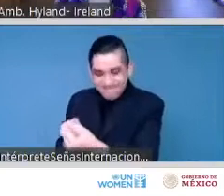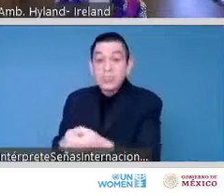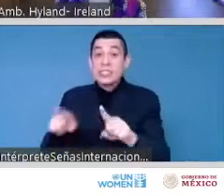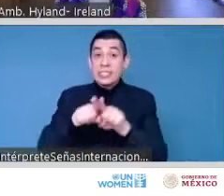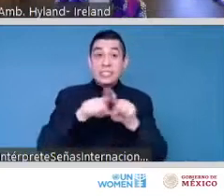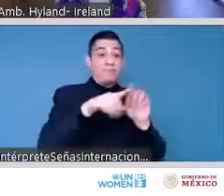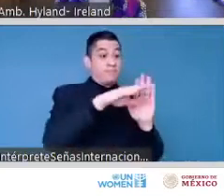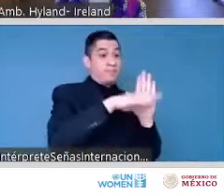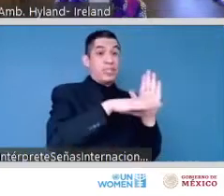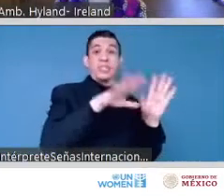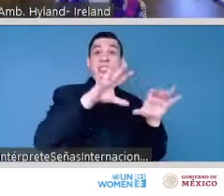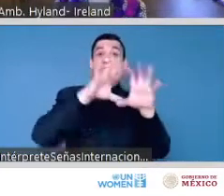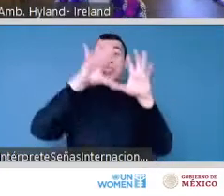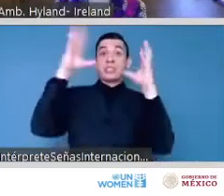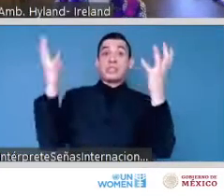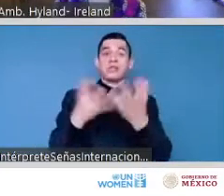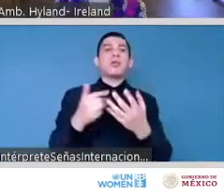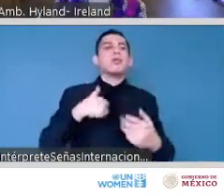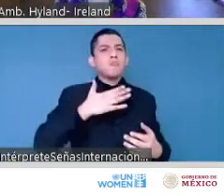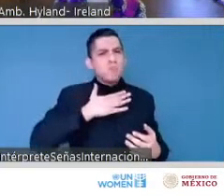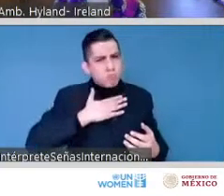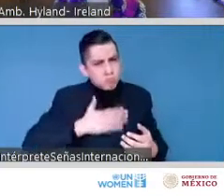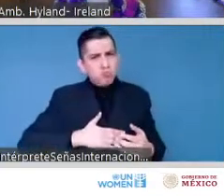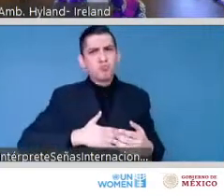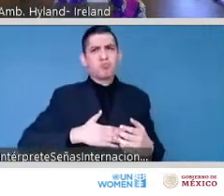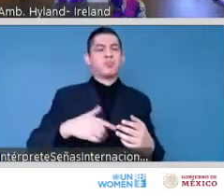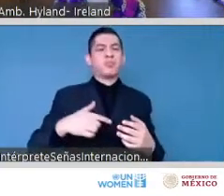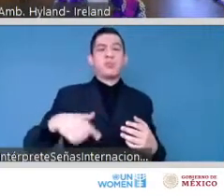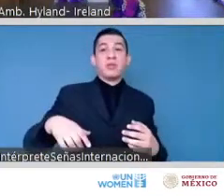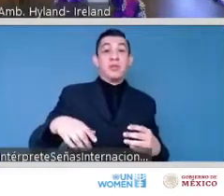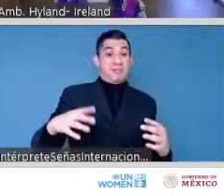anyone. As we look back into history from Beijing to